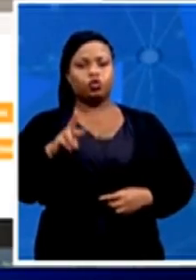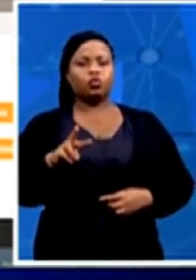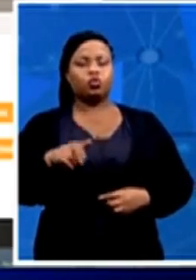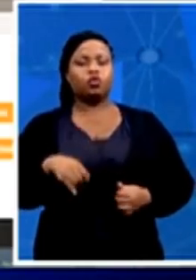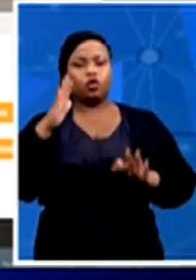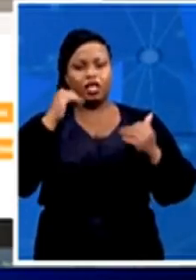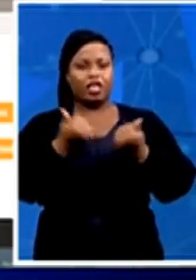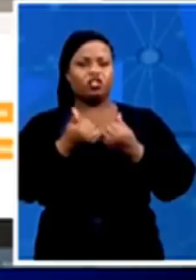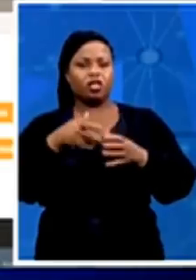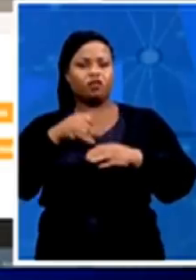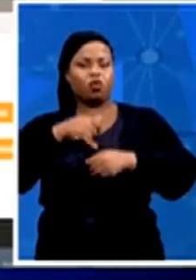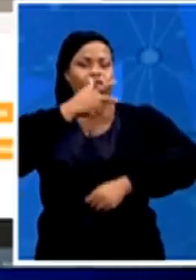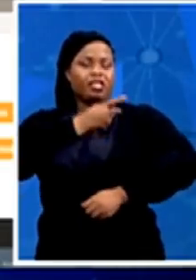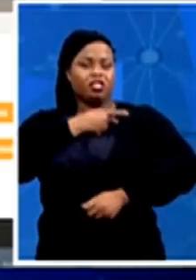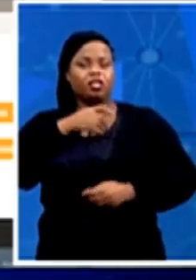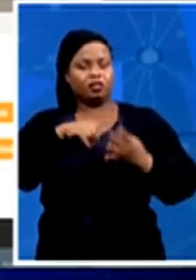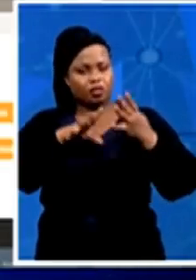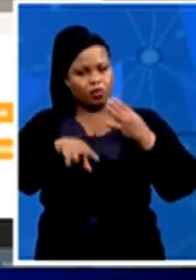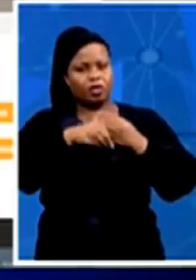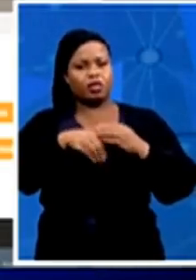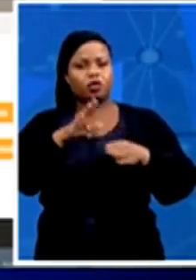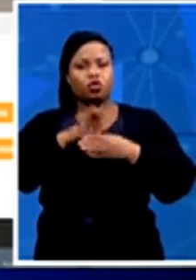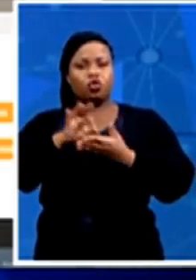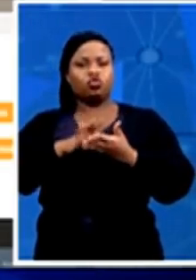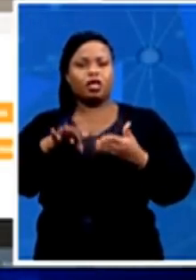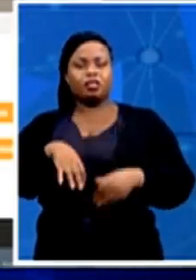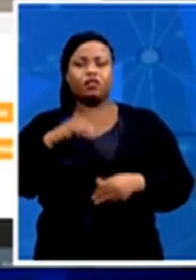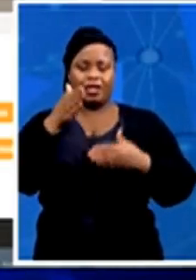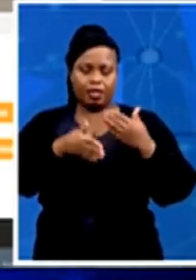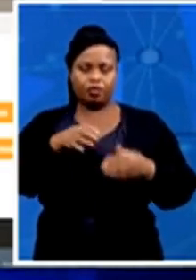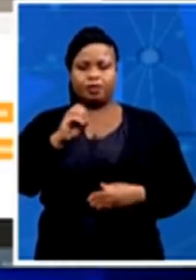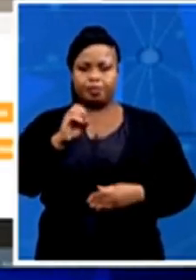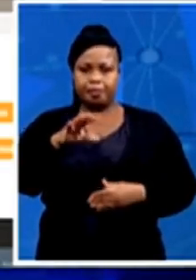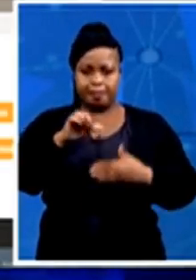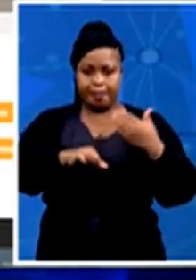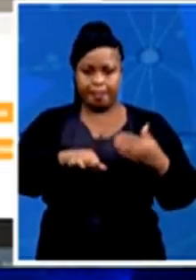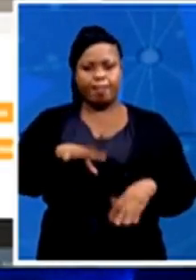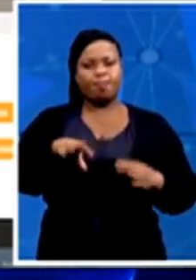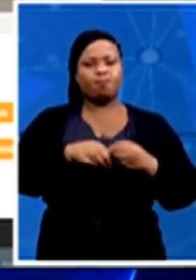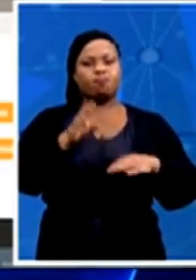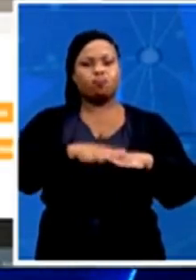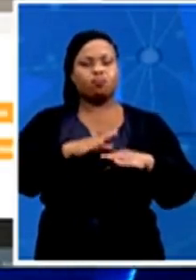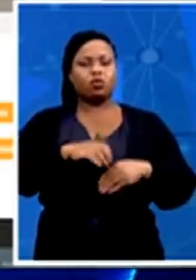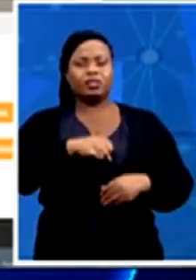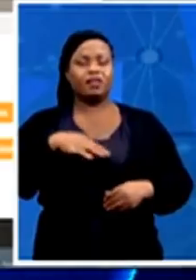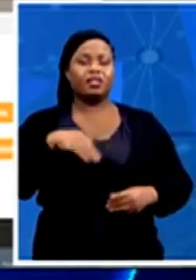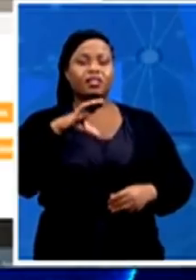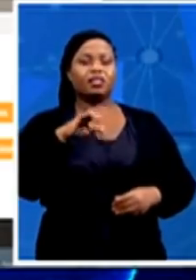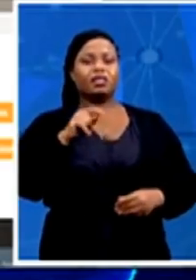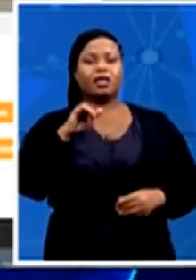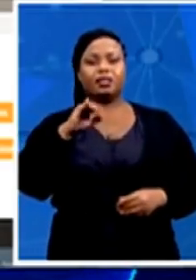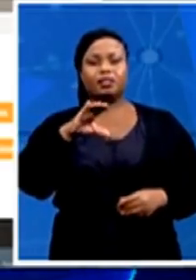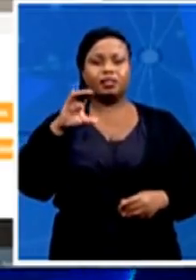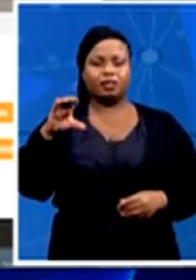extended contracts until the end of September. We've brought additional staff online for CTICC and for Athlone, and we can